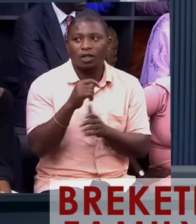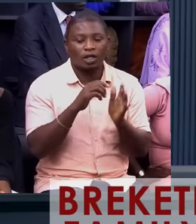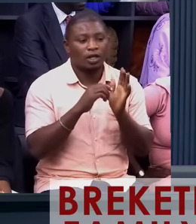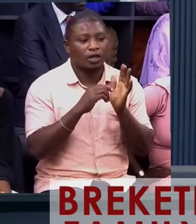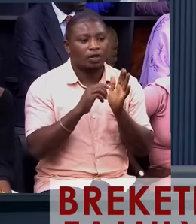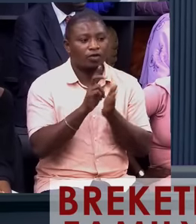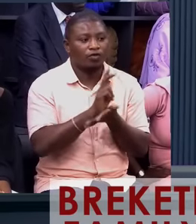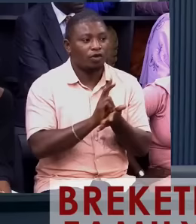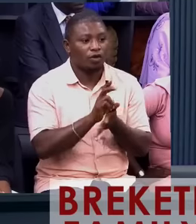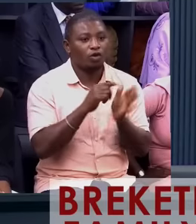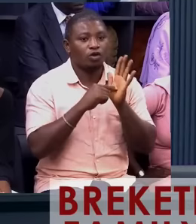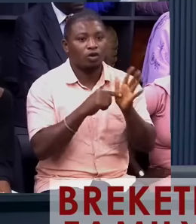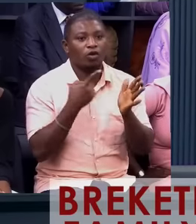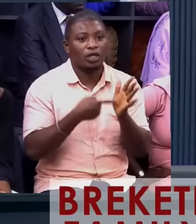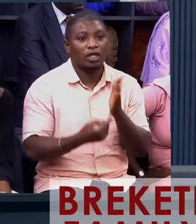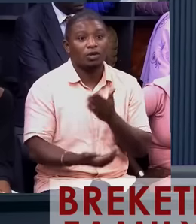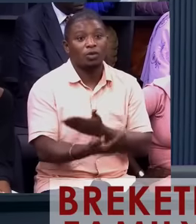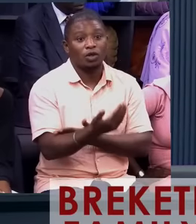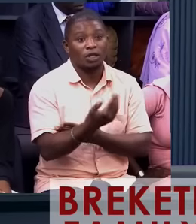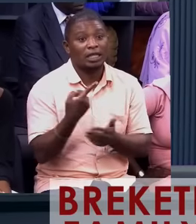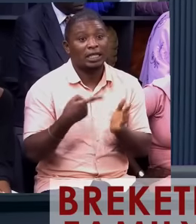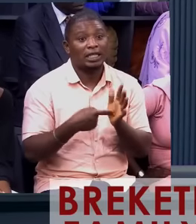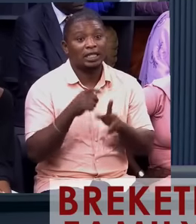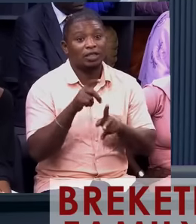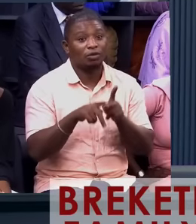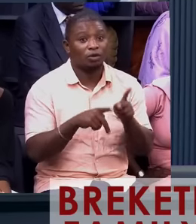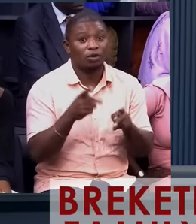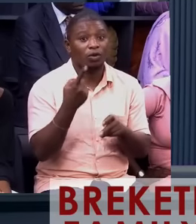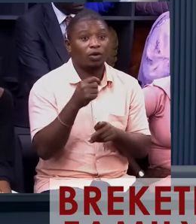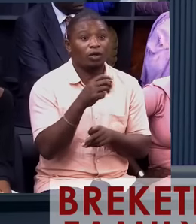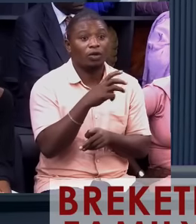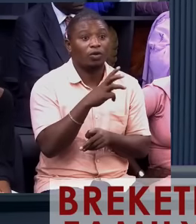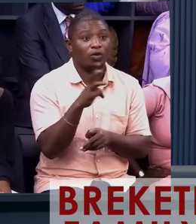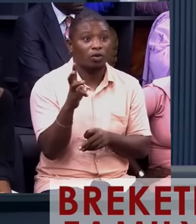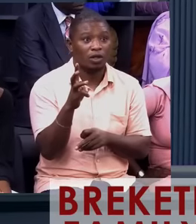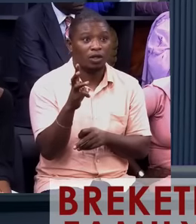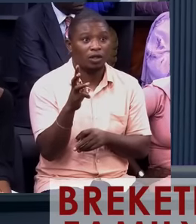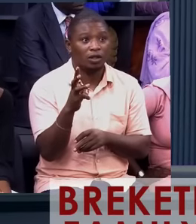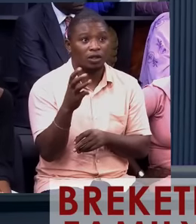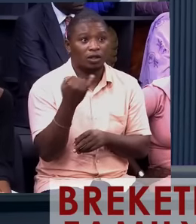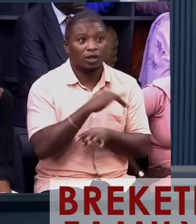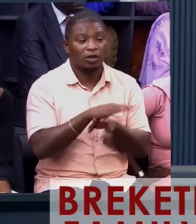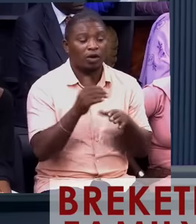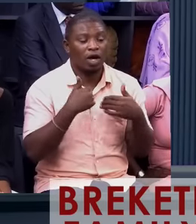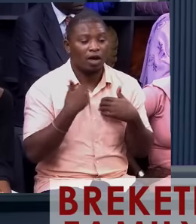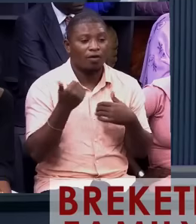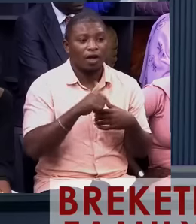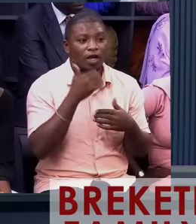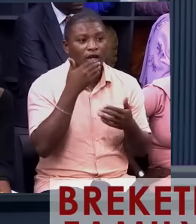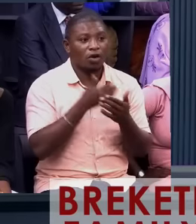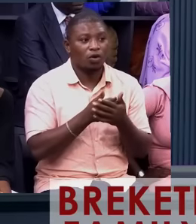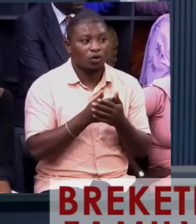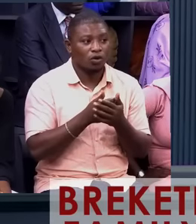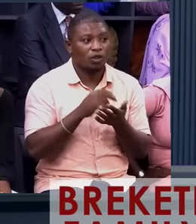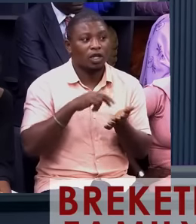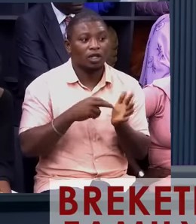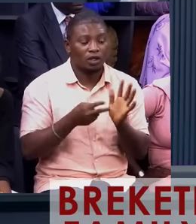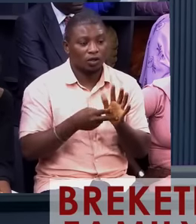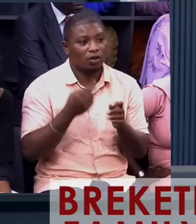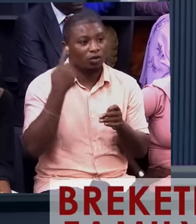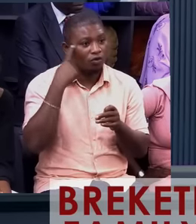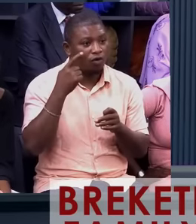showed this morning these people the West they don't have any good intention for Africa